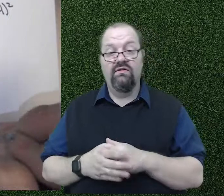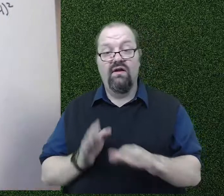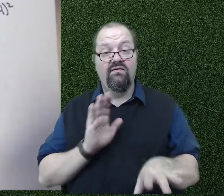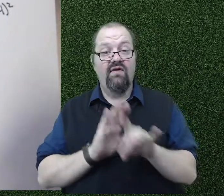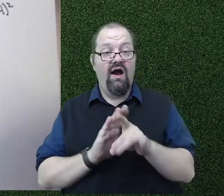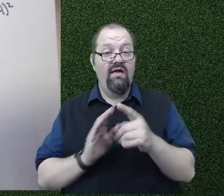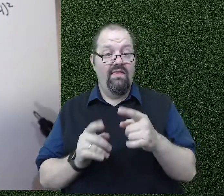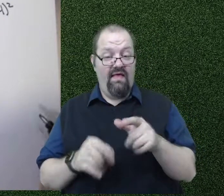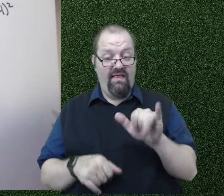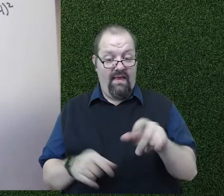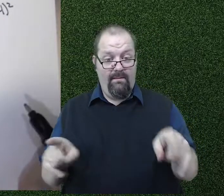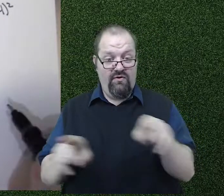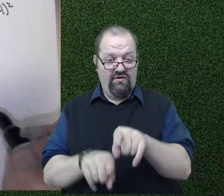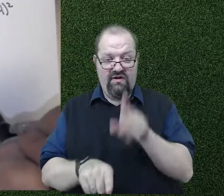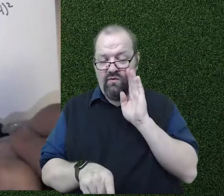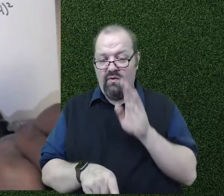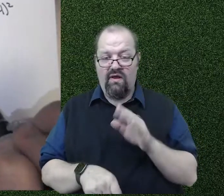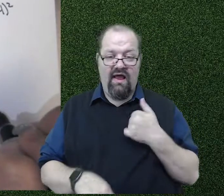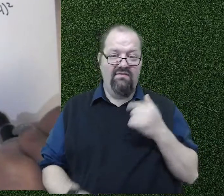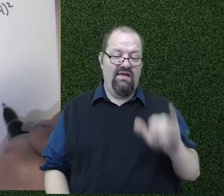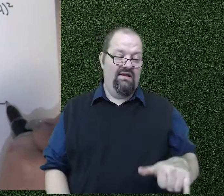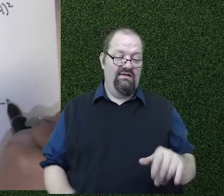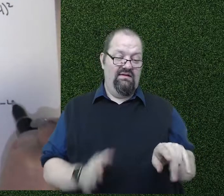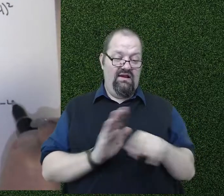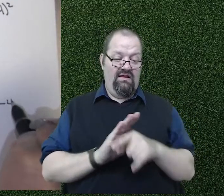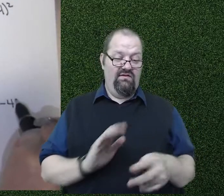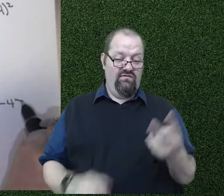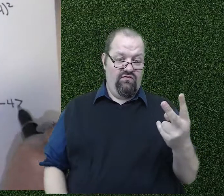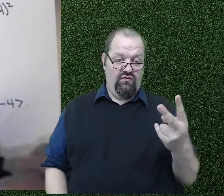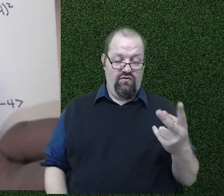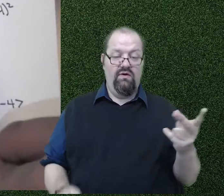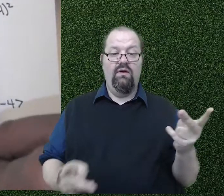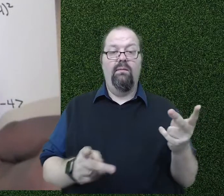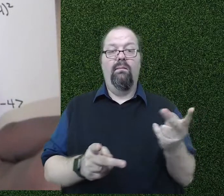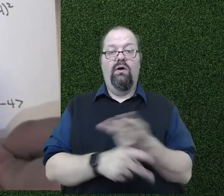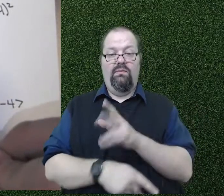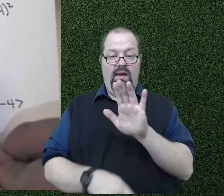take -2 and I'm going to multiply it by v.